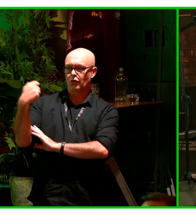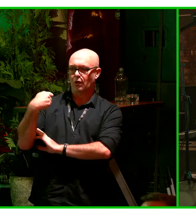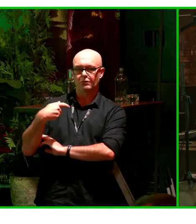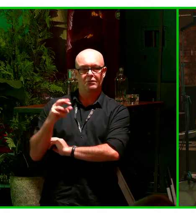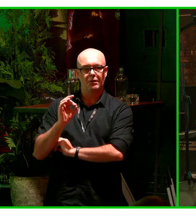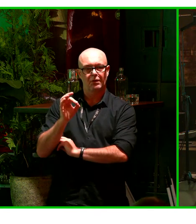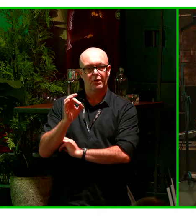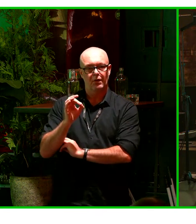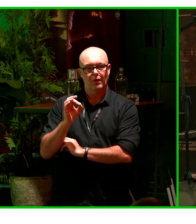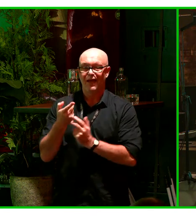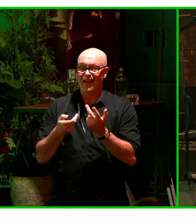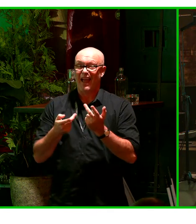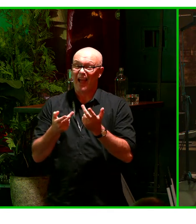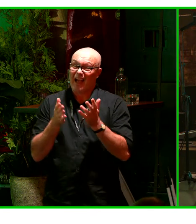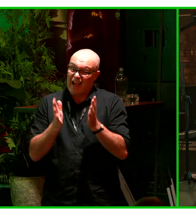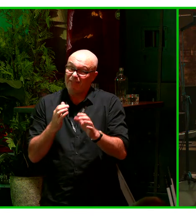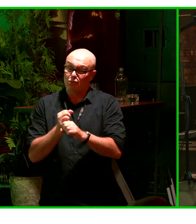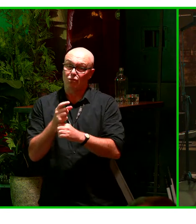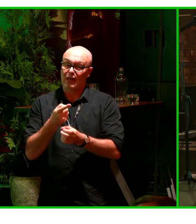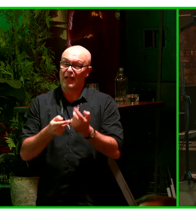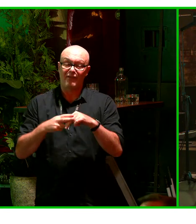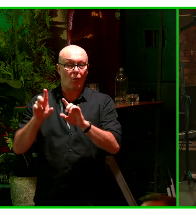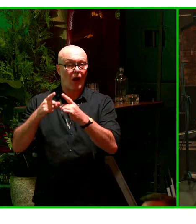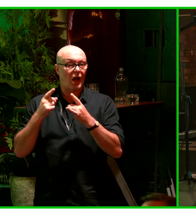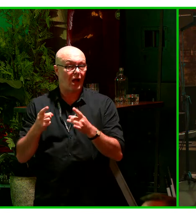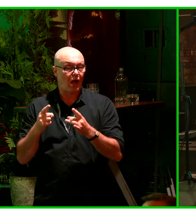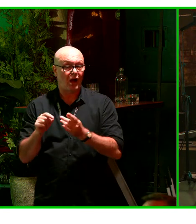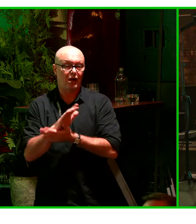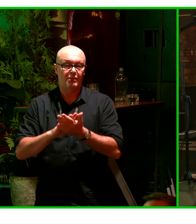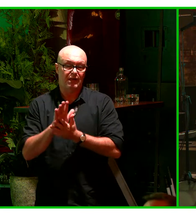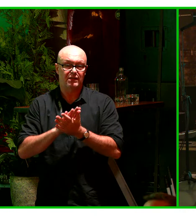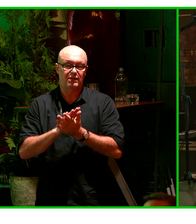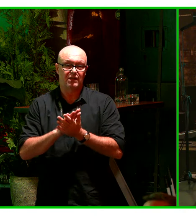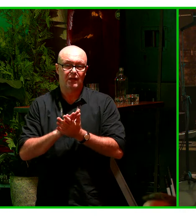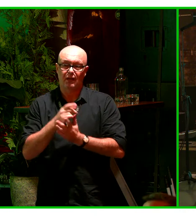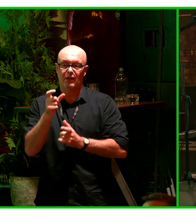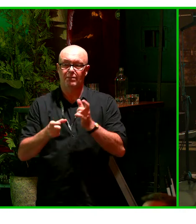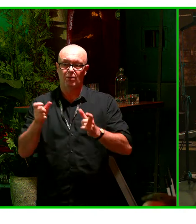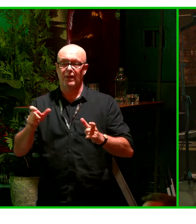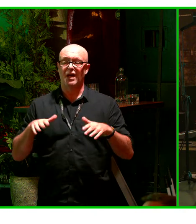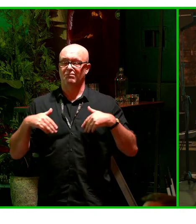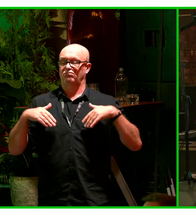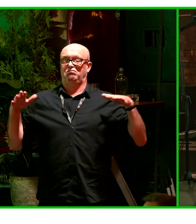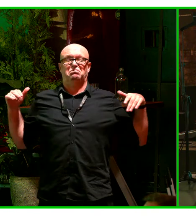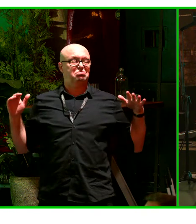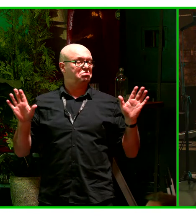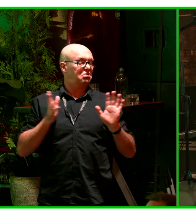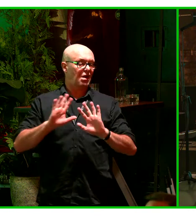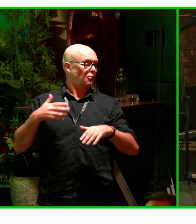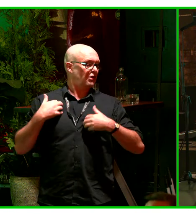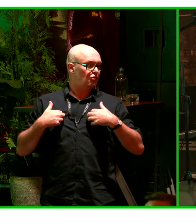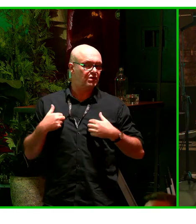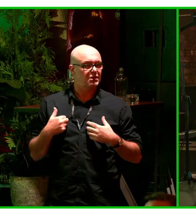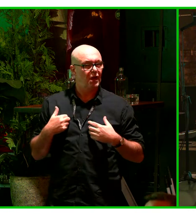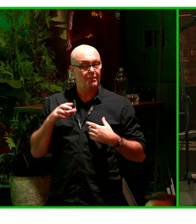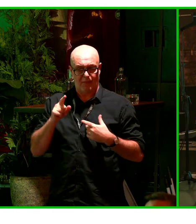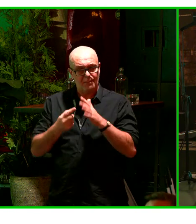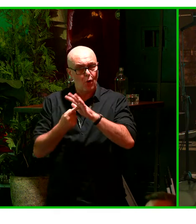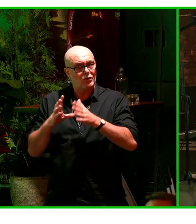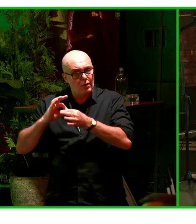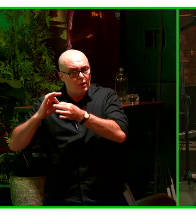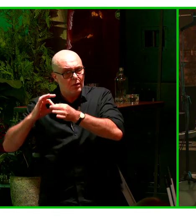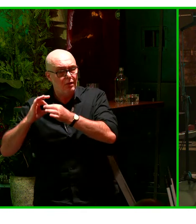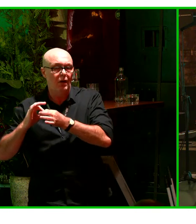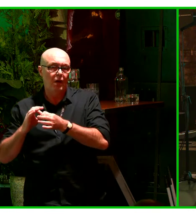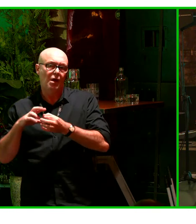come up with a convincing way of doing that, then we could lose that buy-in that is so important. And so, you know, it